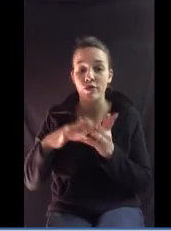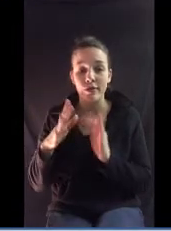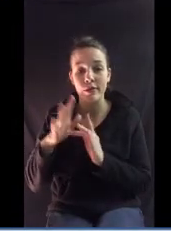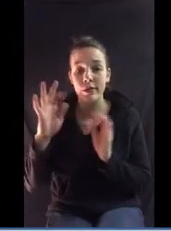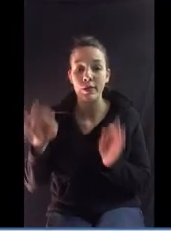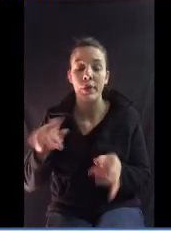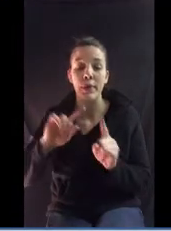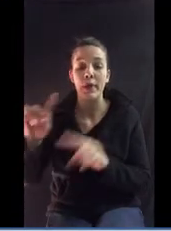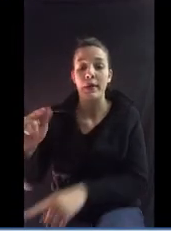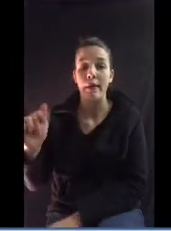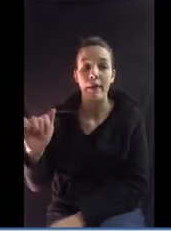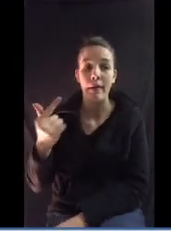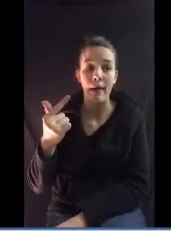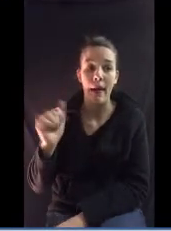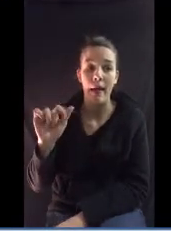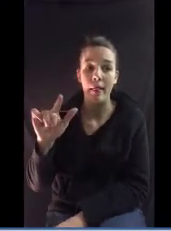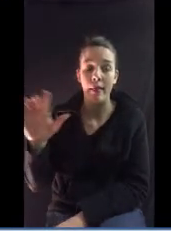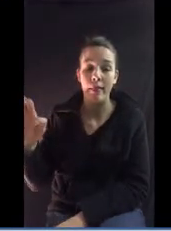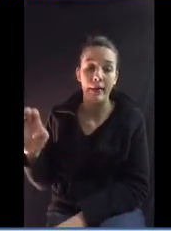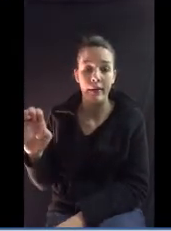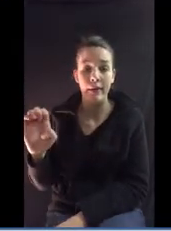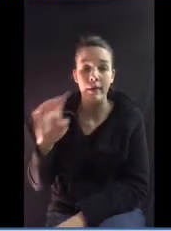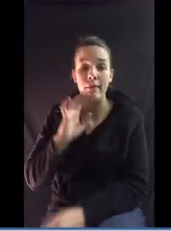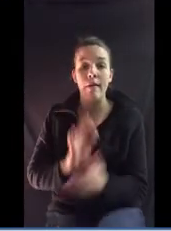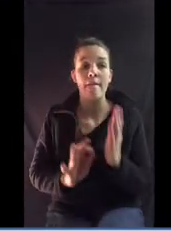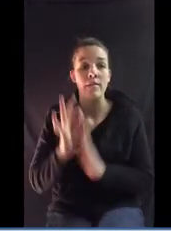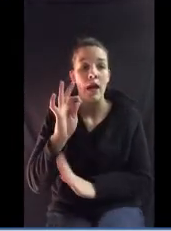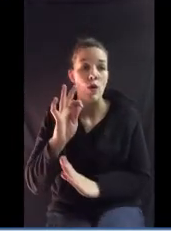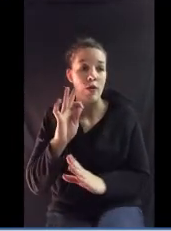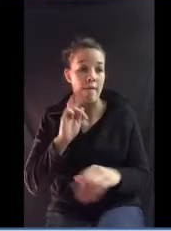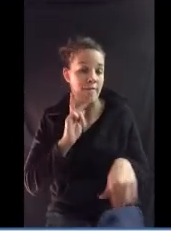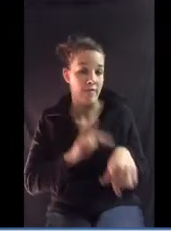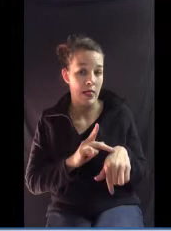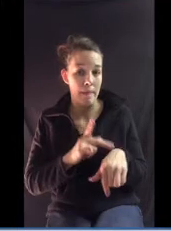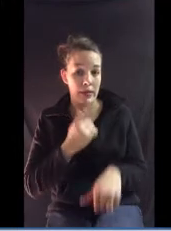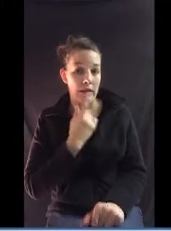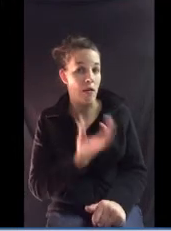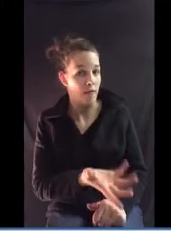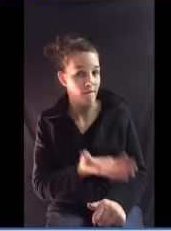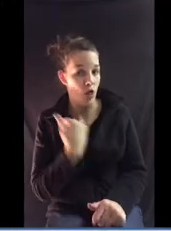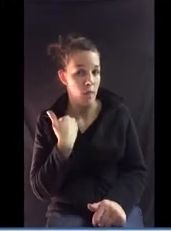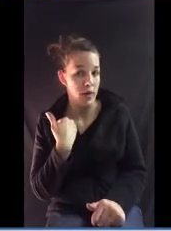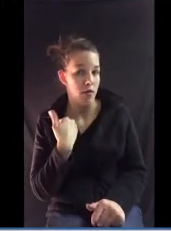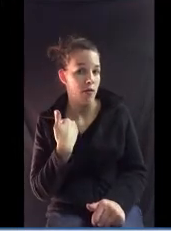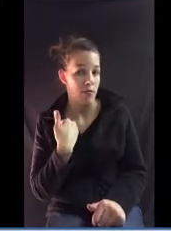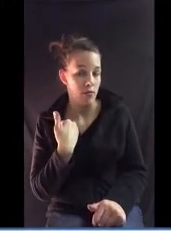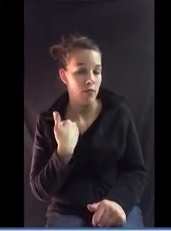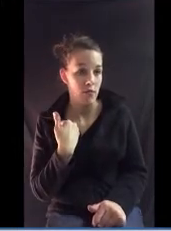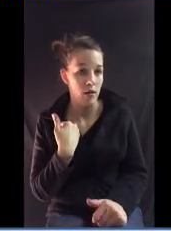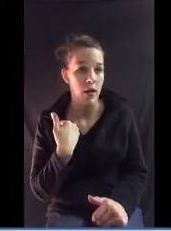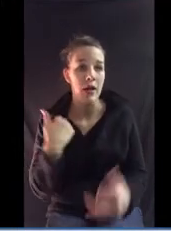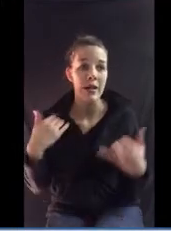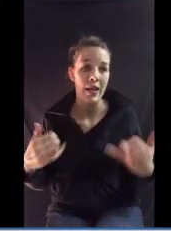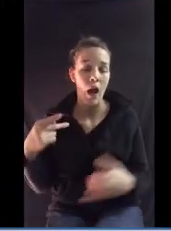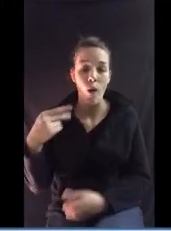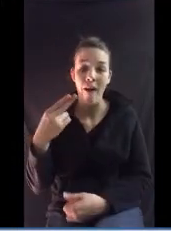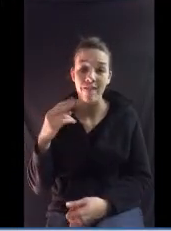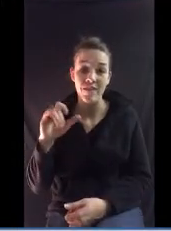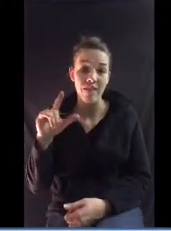The next day, Jesus decided to go to Galilee. There he found Philip and said to him, "Follow